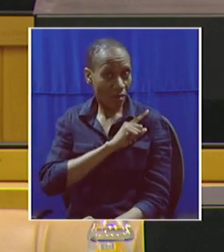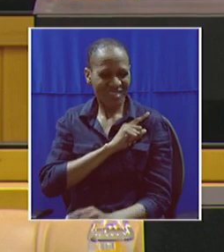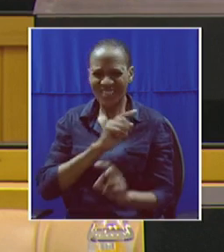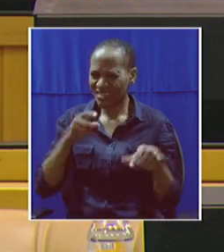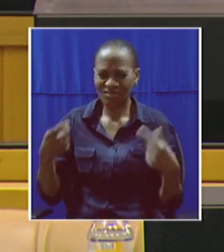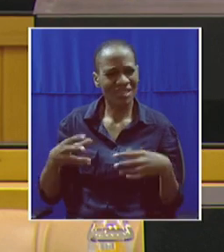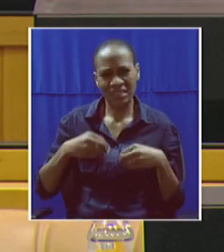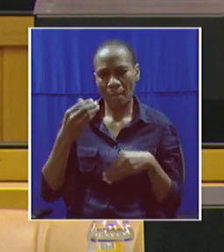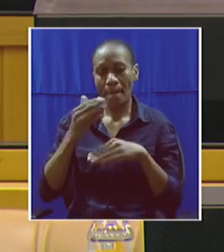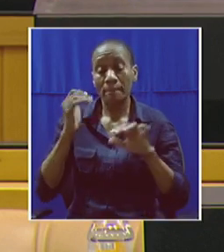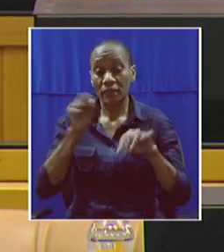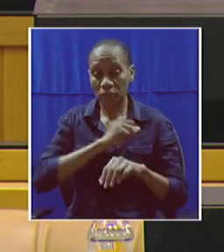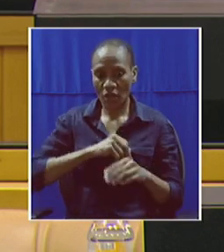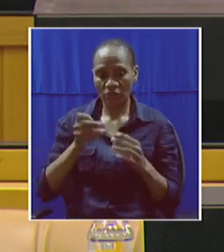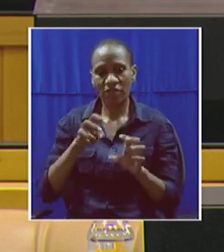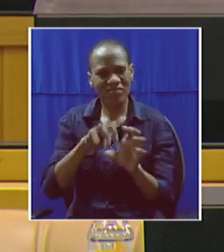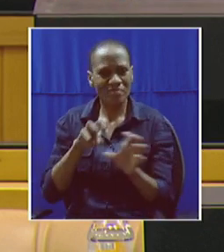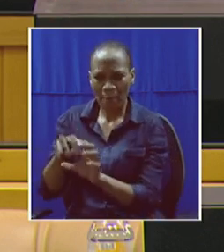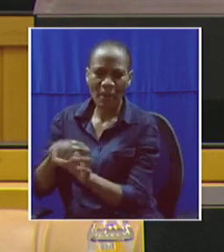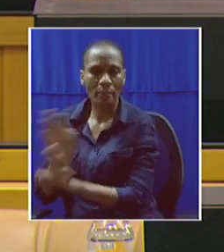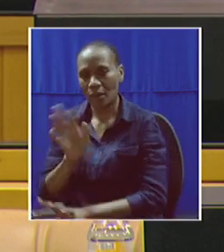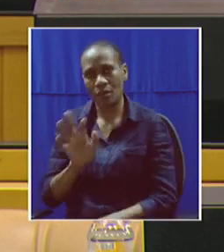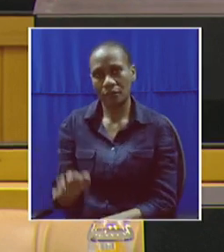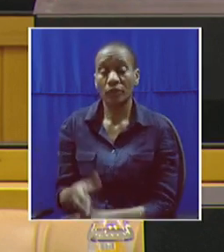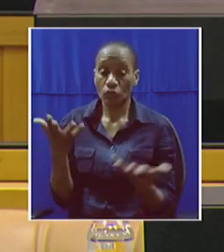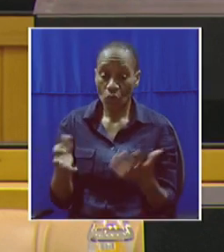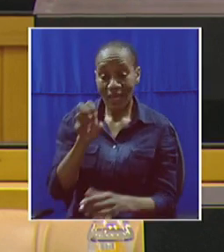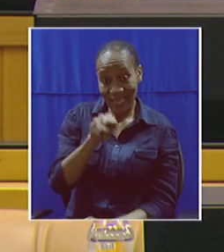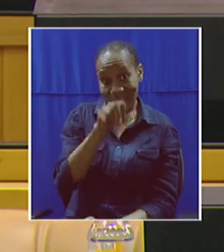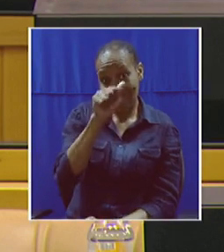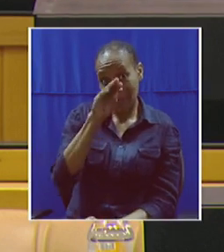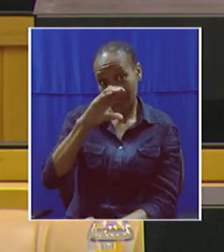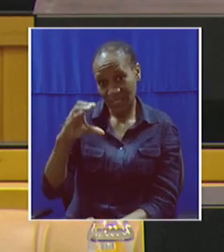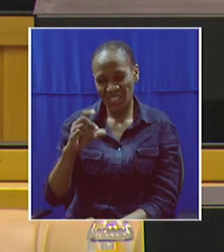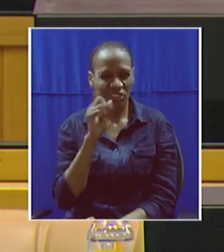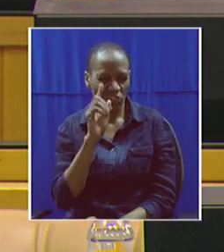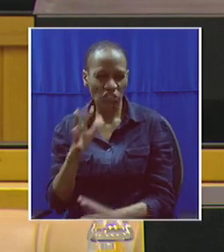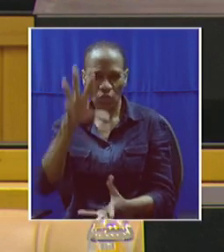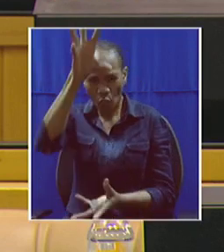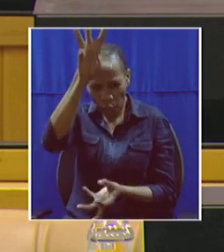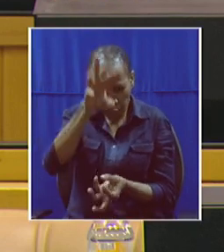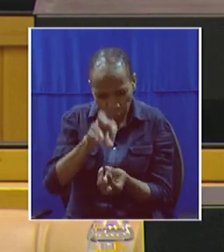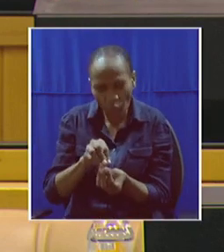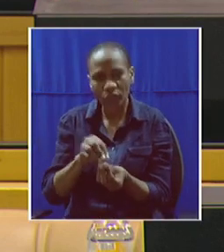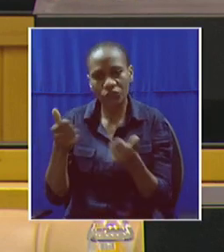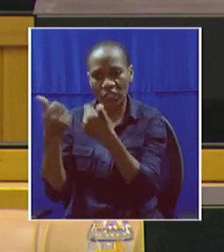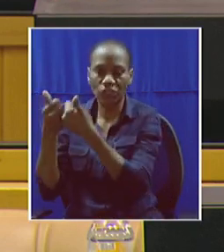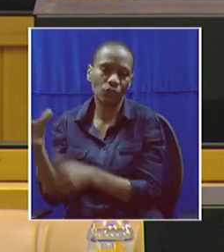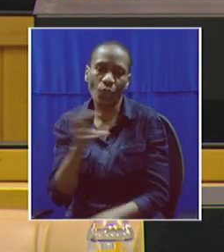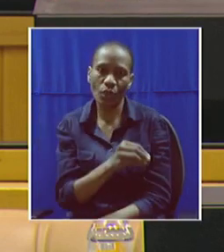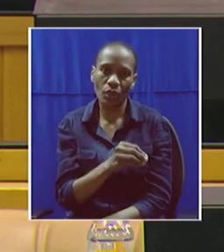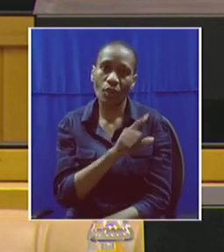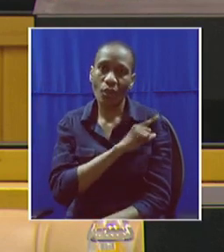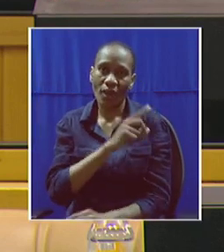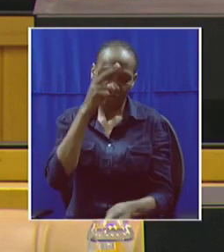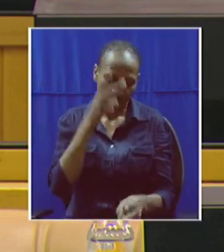retrenchment as the first option so the sabc is looking at the totality of all those things so that at